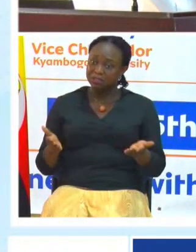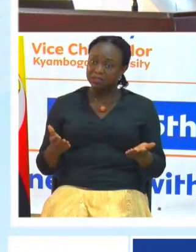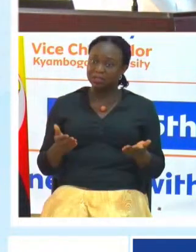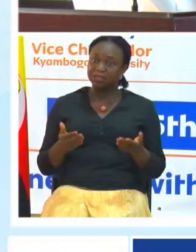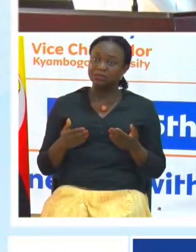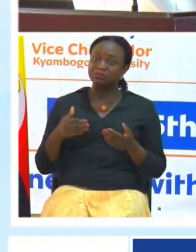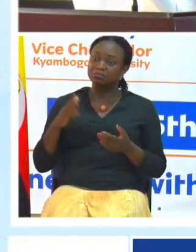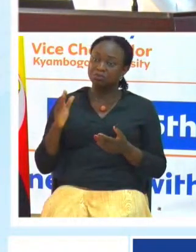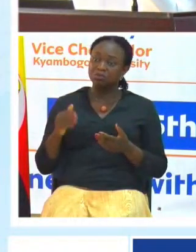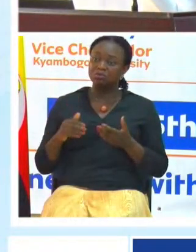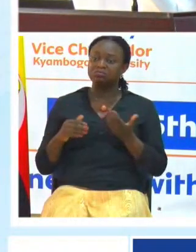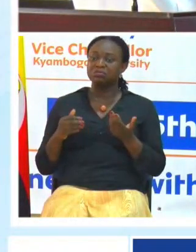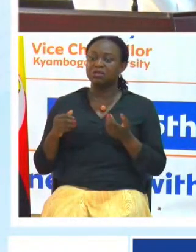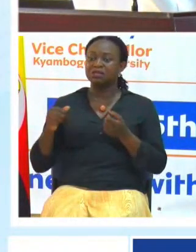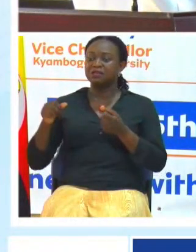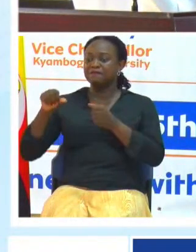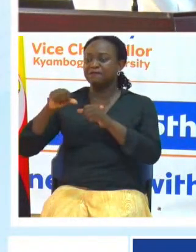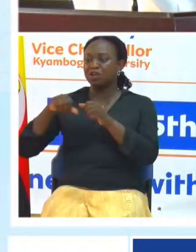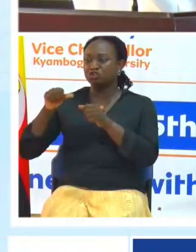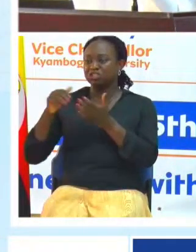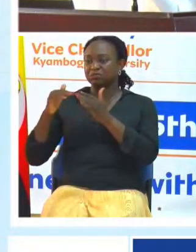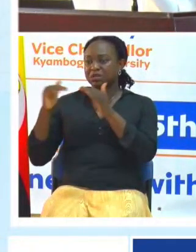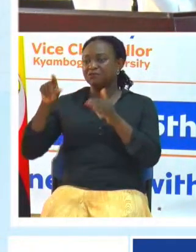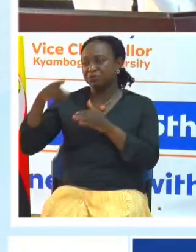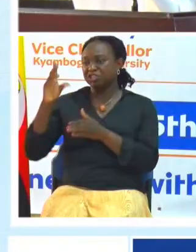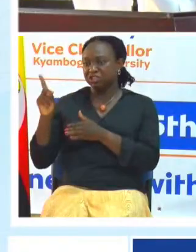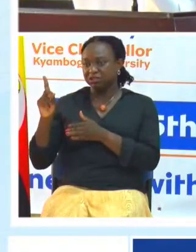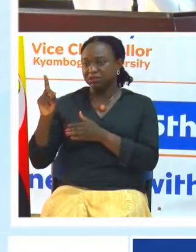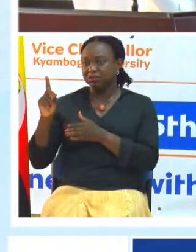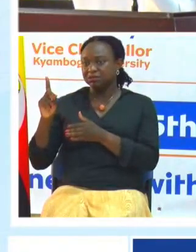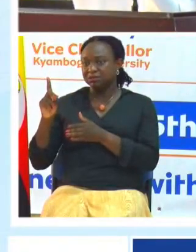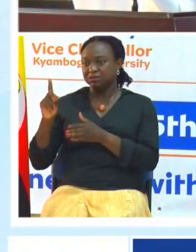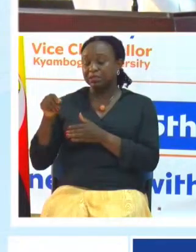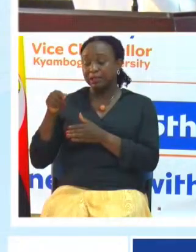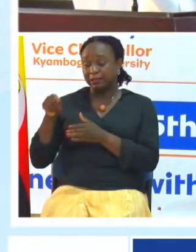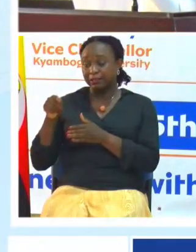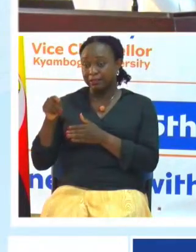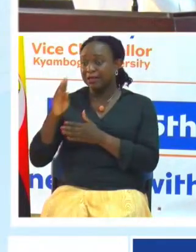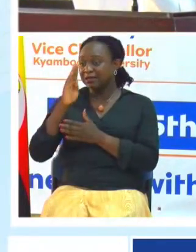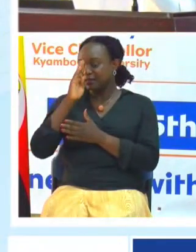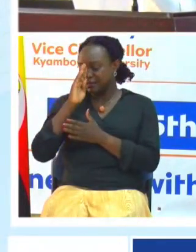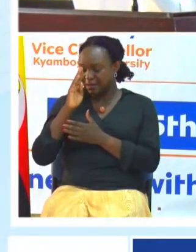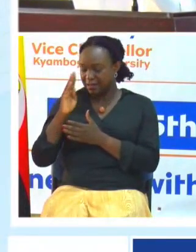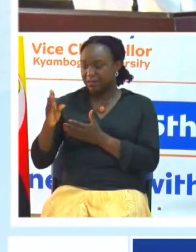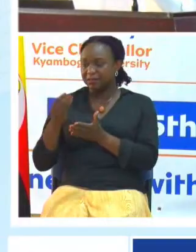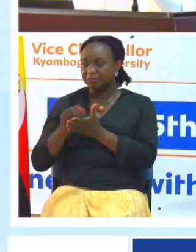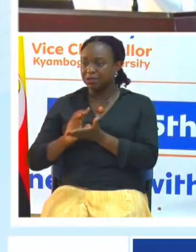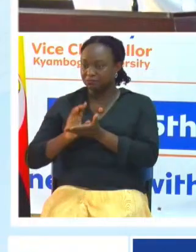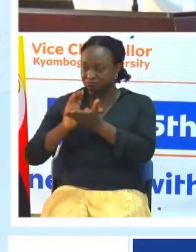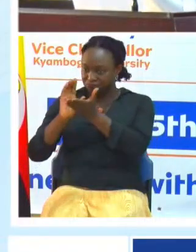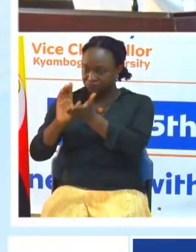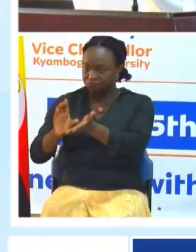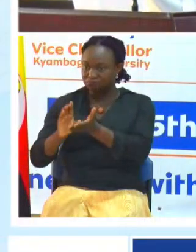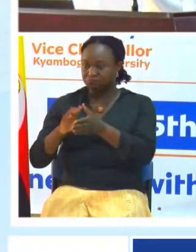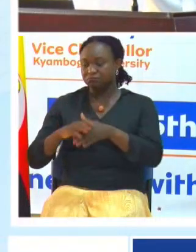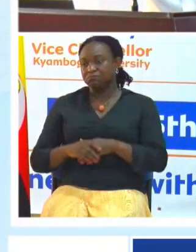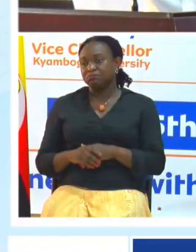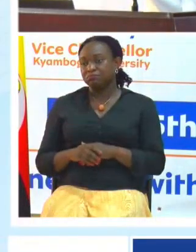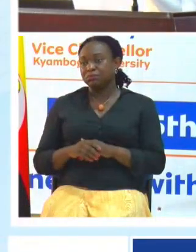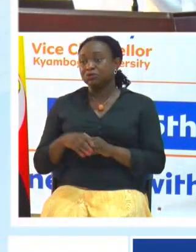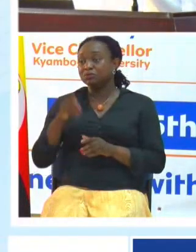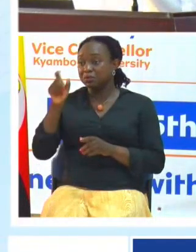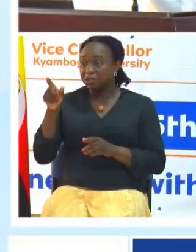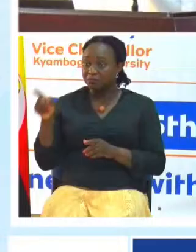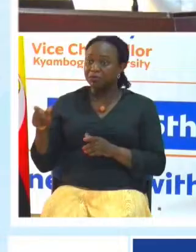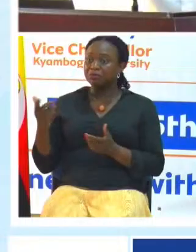assistantships and fellowships. Fellowships are the commonest at a PhD level. These are direct grants that are given to those that the university